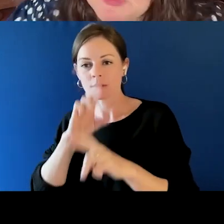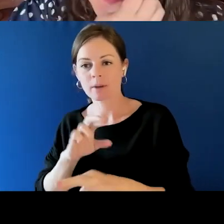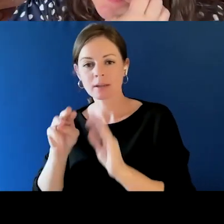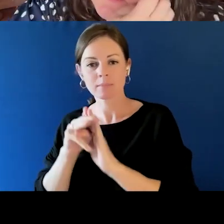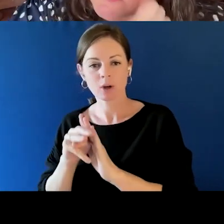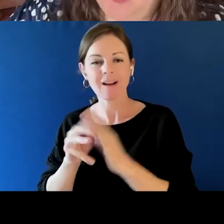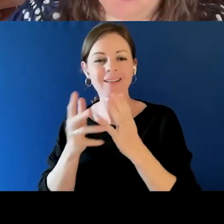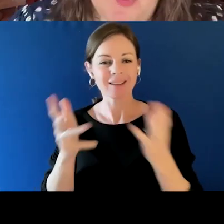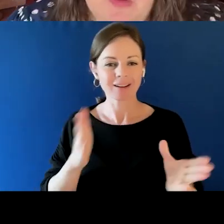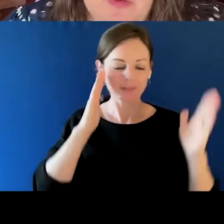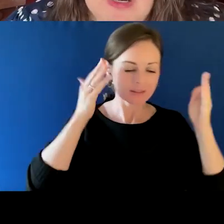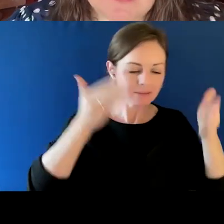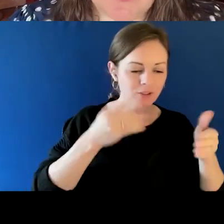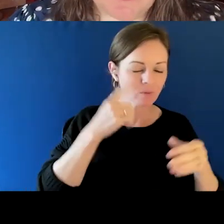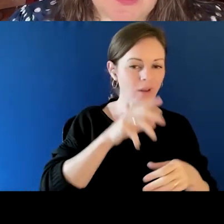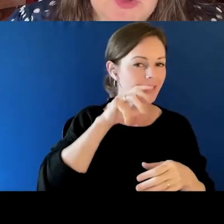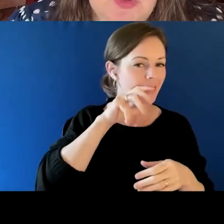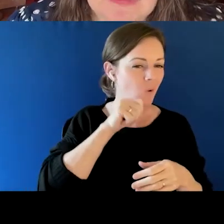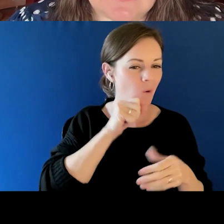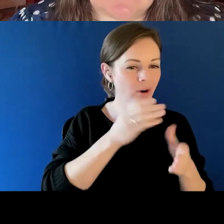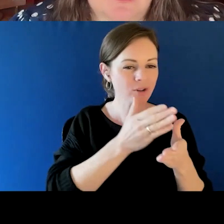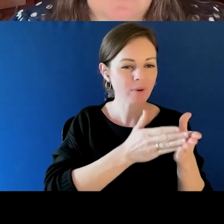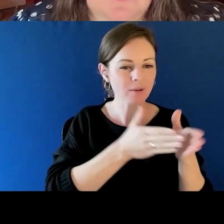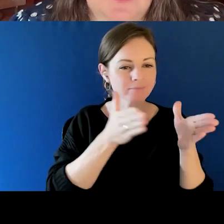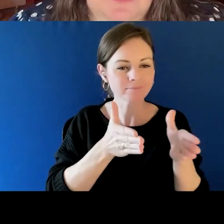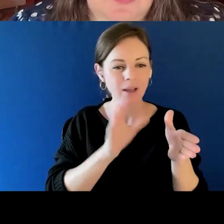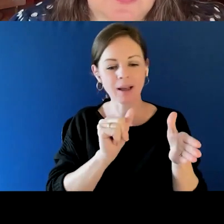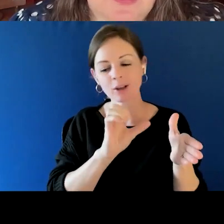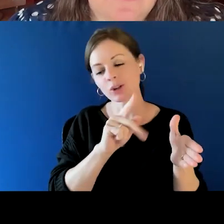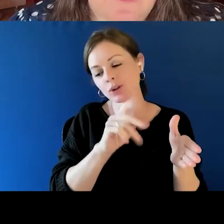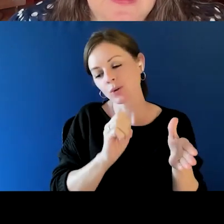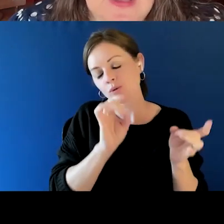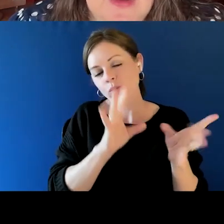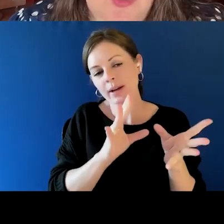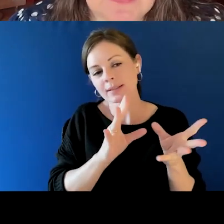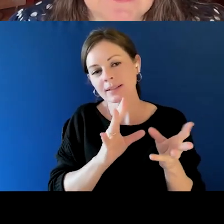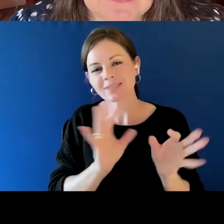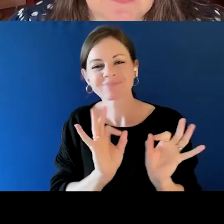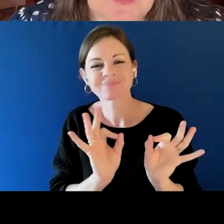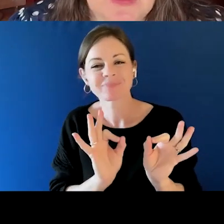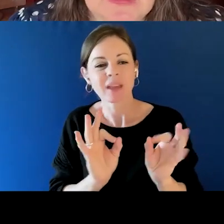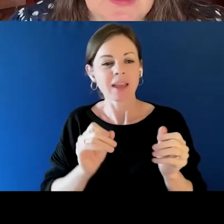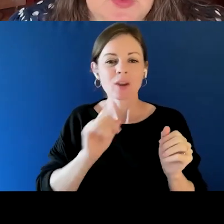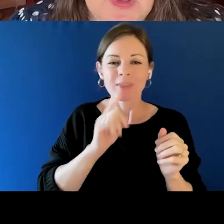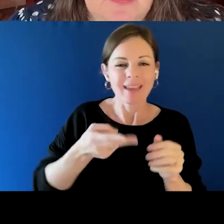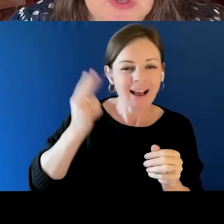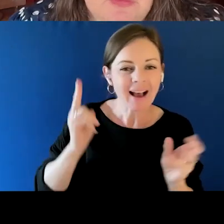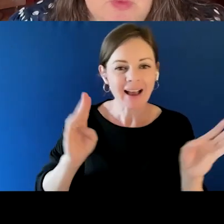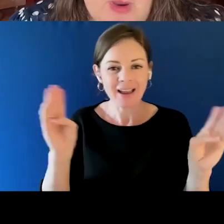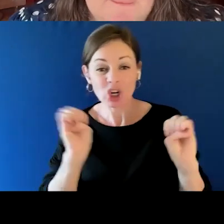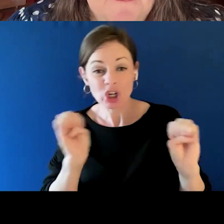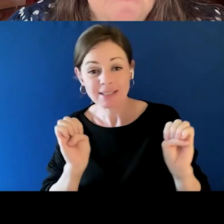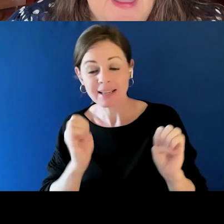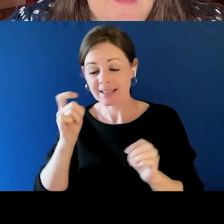lot of attention is put on that orange part of the crisis, where there's an acute crisis, there's like a discrete event, it's high urgency, and someone needs to do an intervention